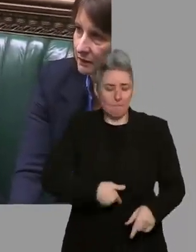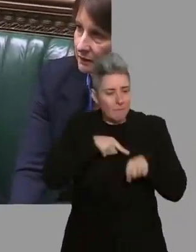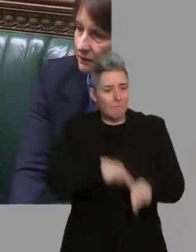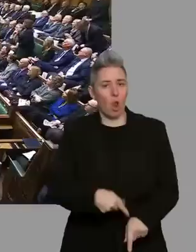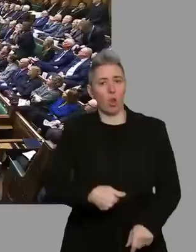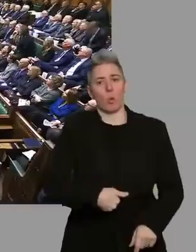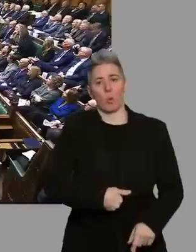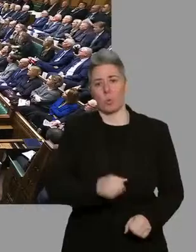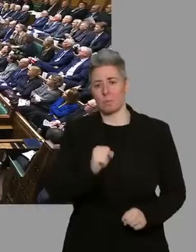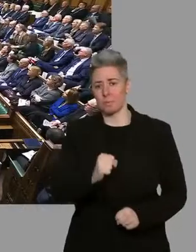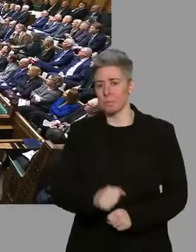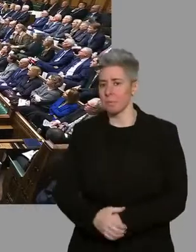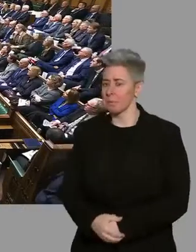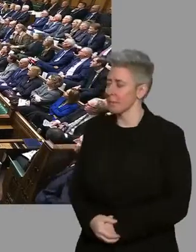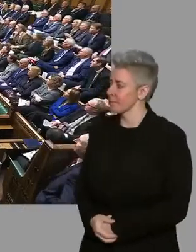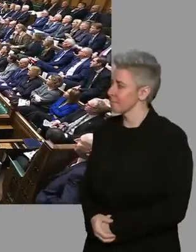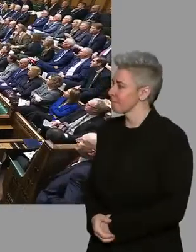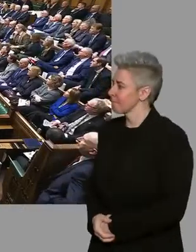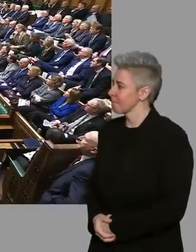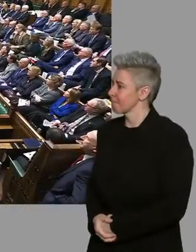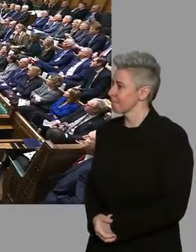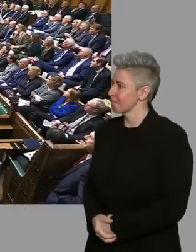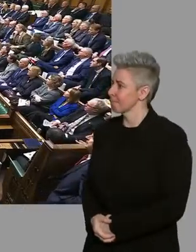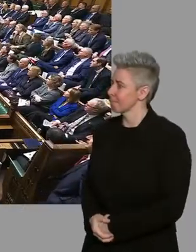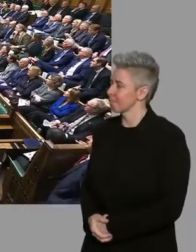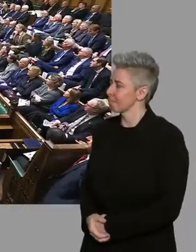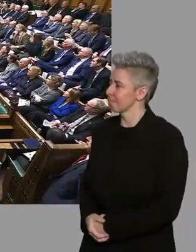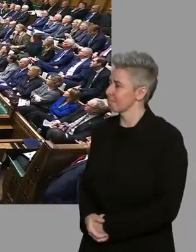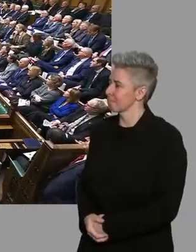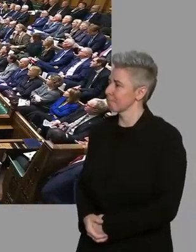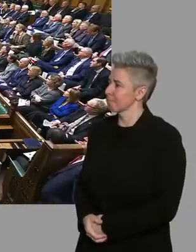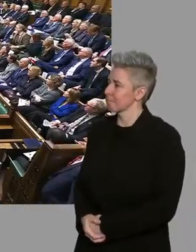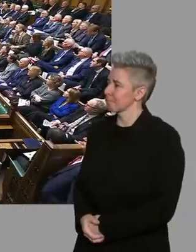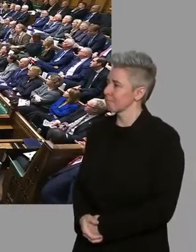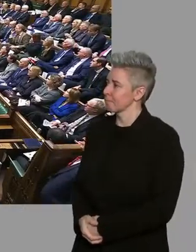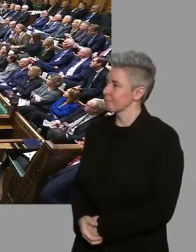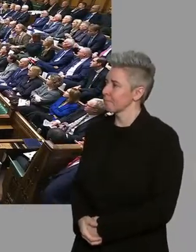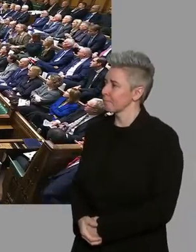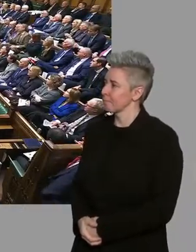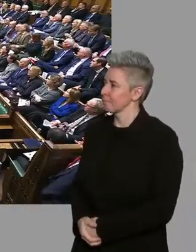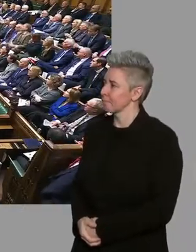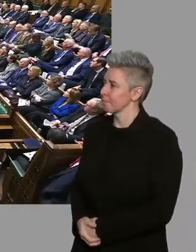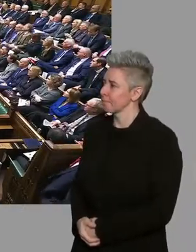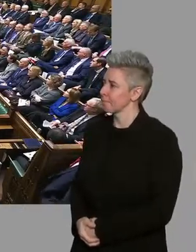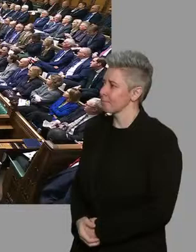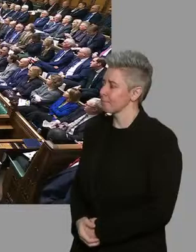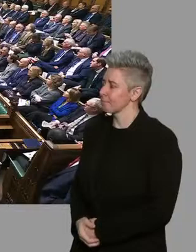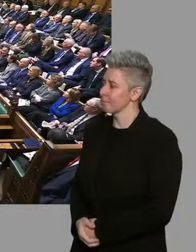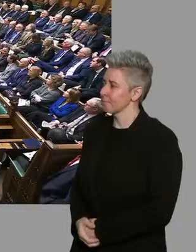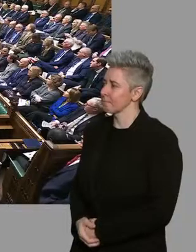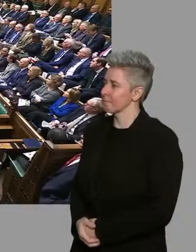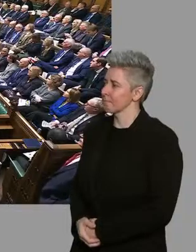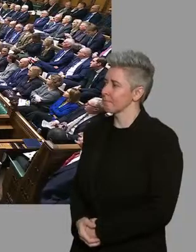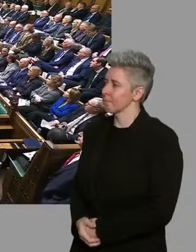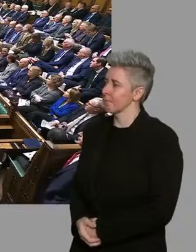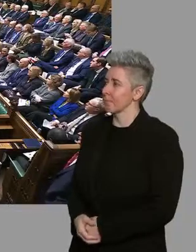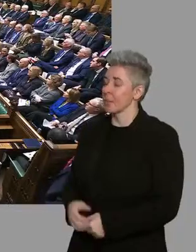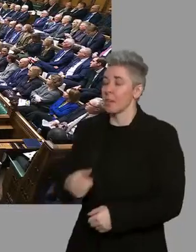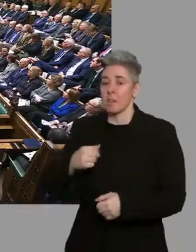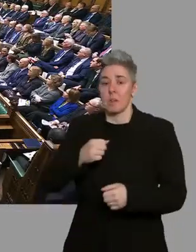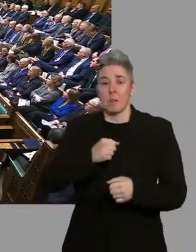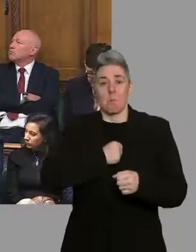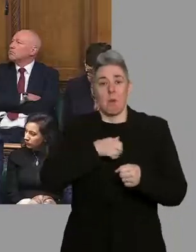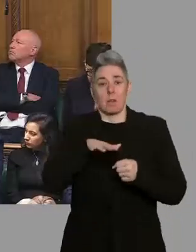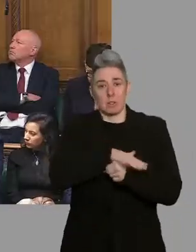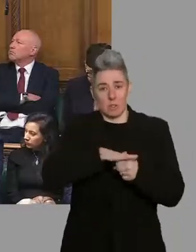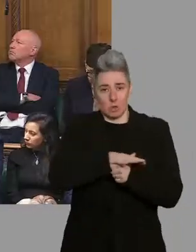Speaker, my constituent, Anne-Marie, and countless other armed forces families across Aldershot and Farnborough are living in shabby